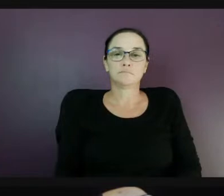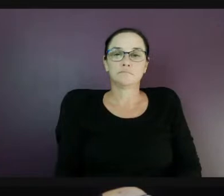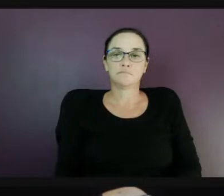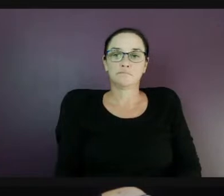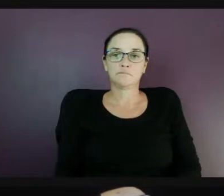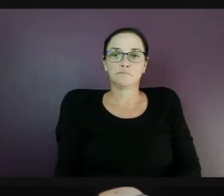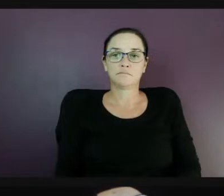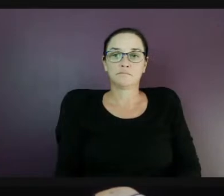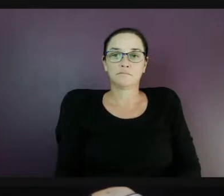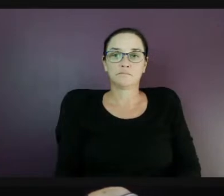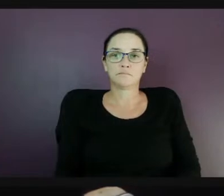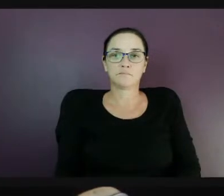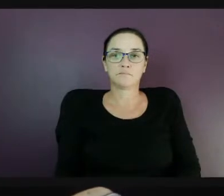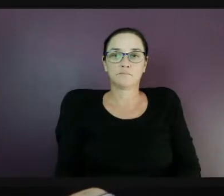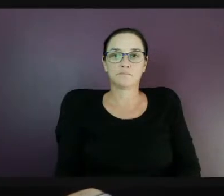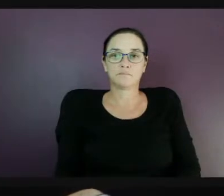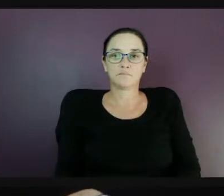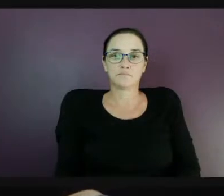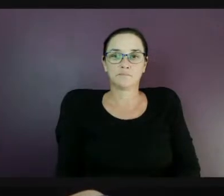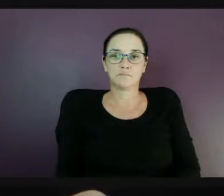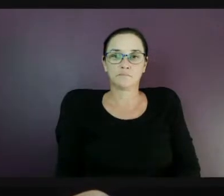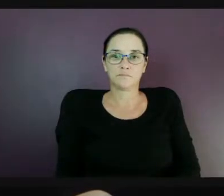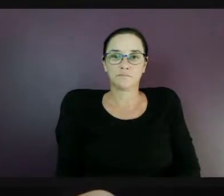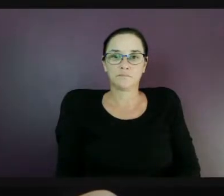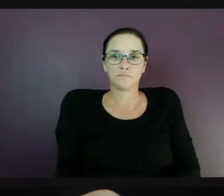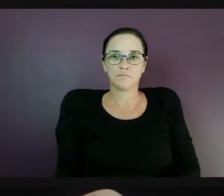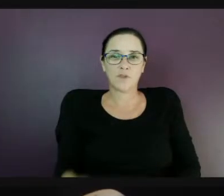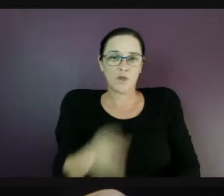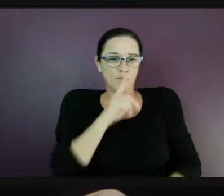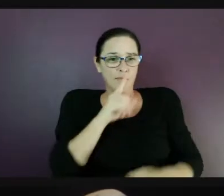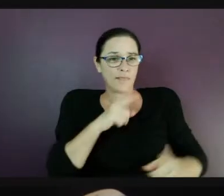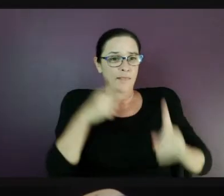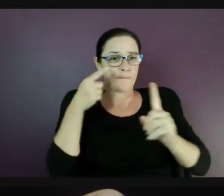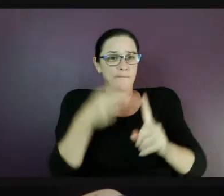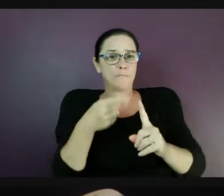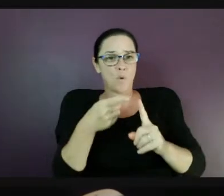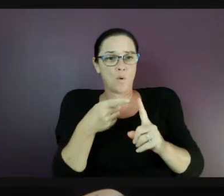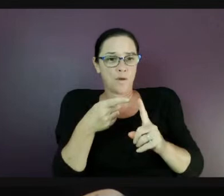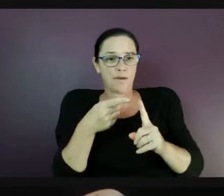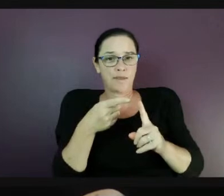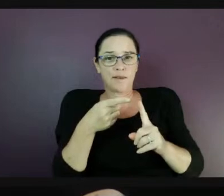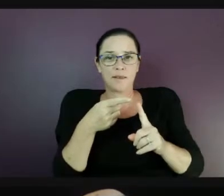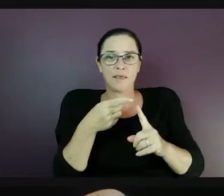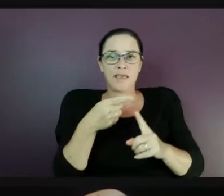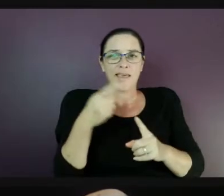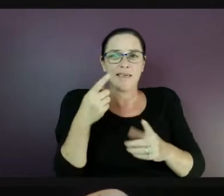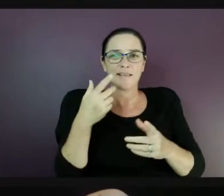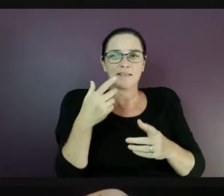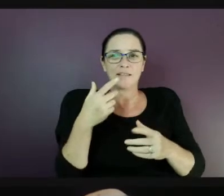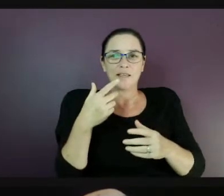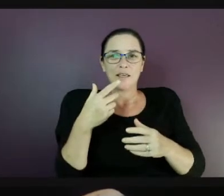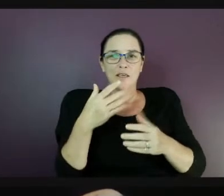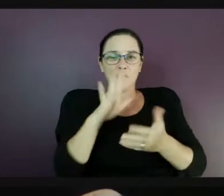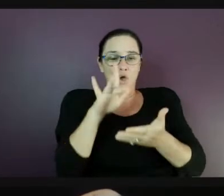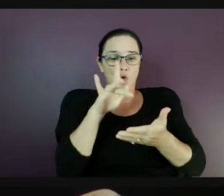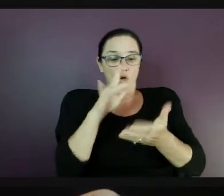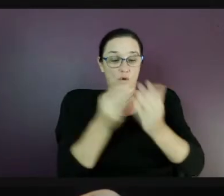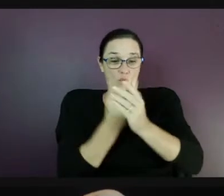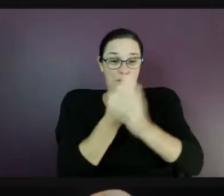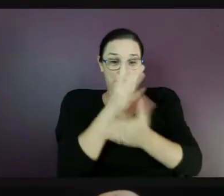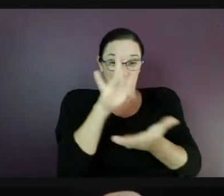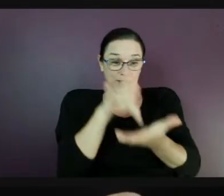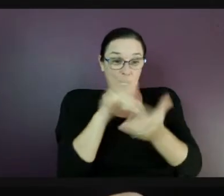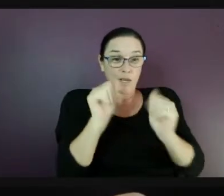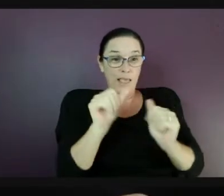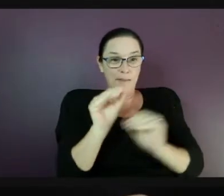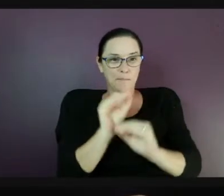You can generalize more, but the point of this is the inflation centers can shift, and this is something we may see happening here too. You